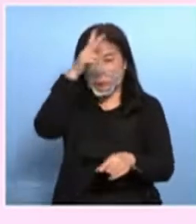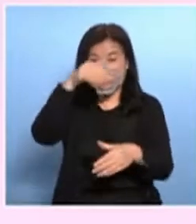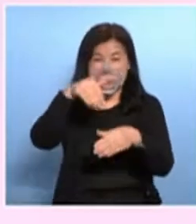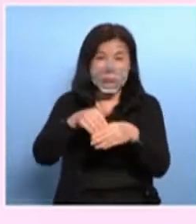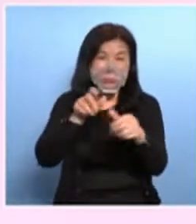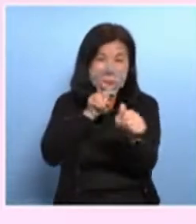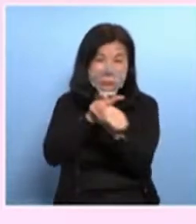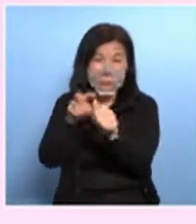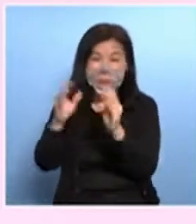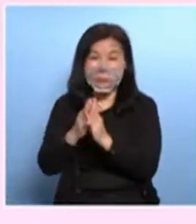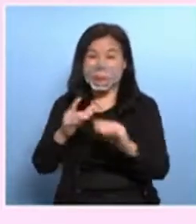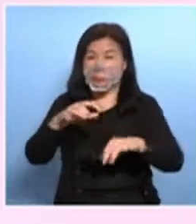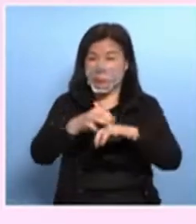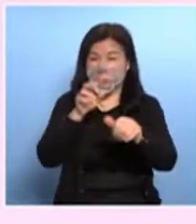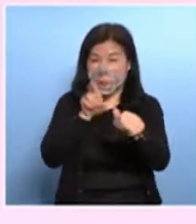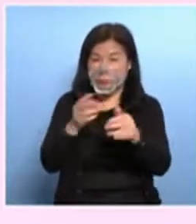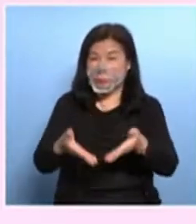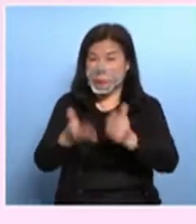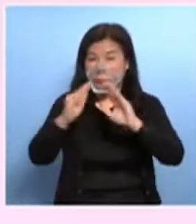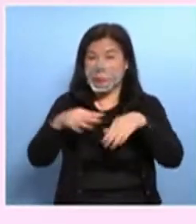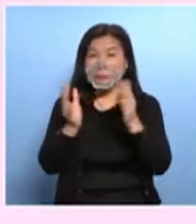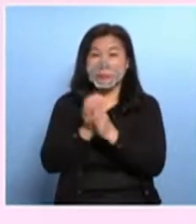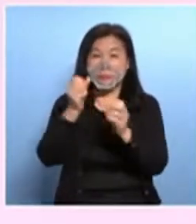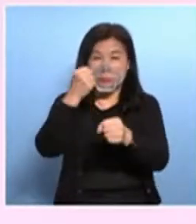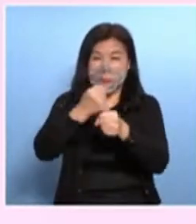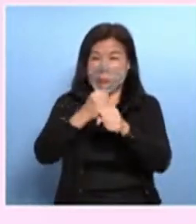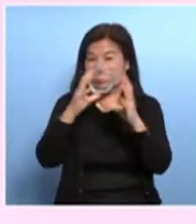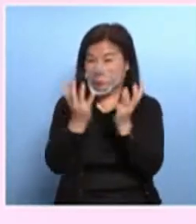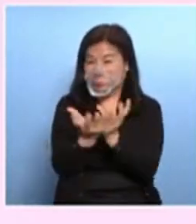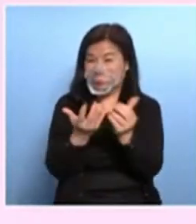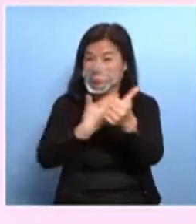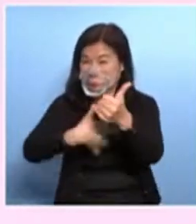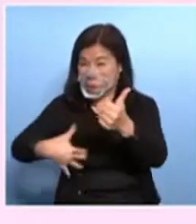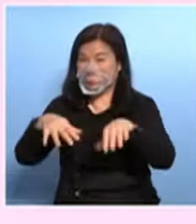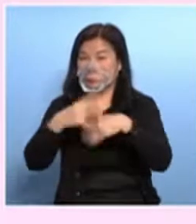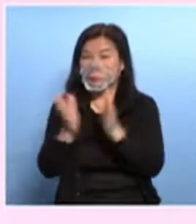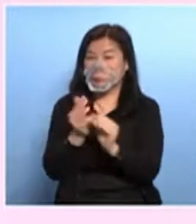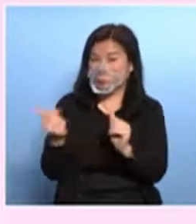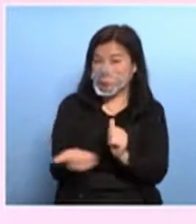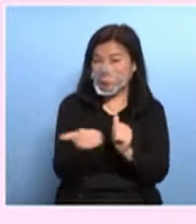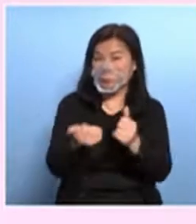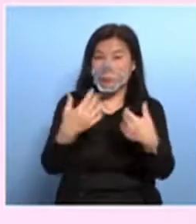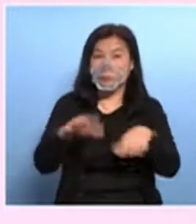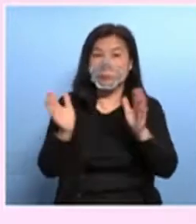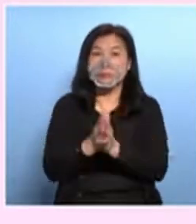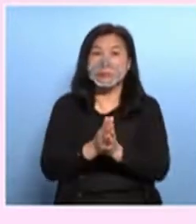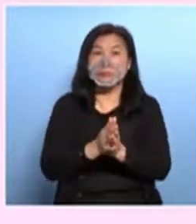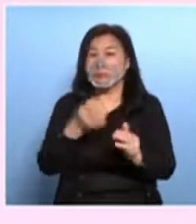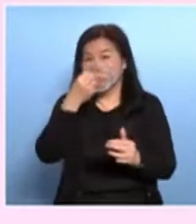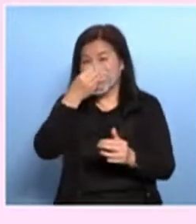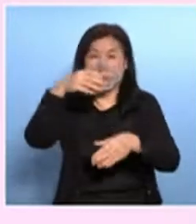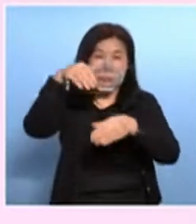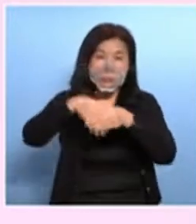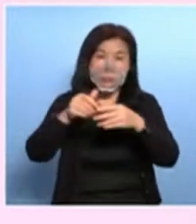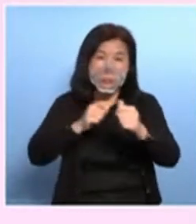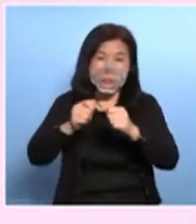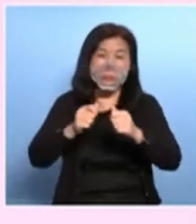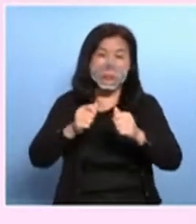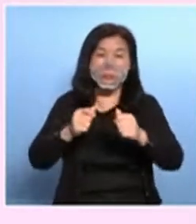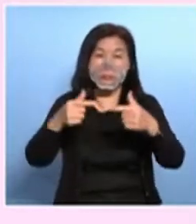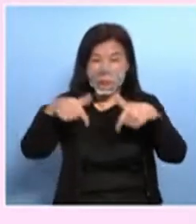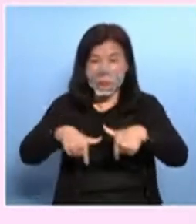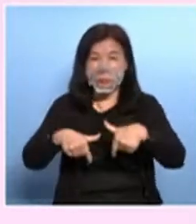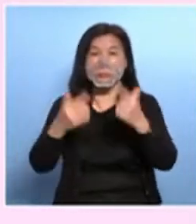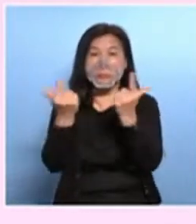The working group formed by the SFC, the HKEX, and the HKMA has completed the feasibility study on allowing stocks traded via